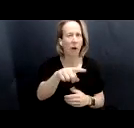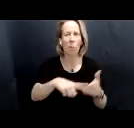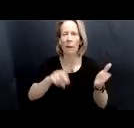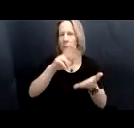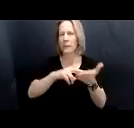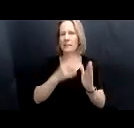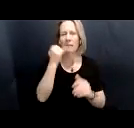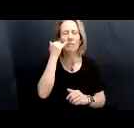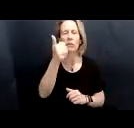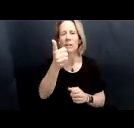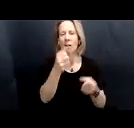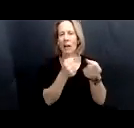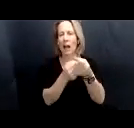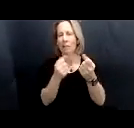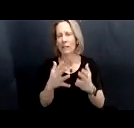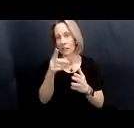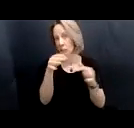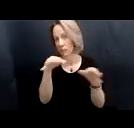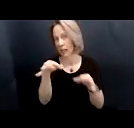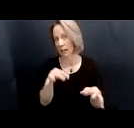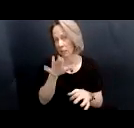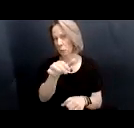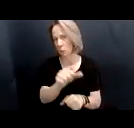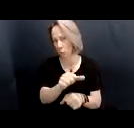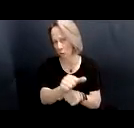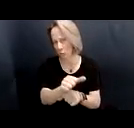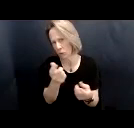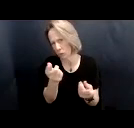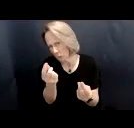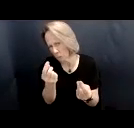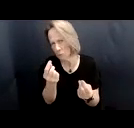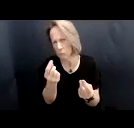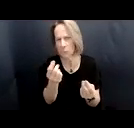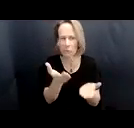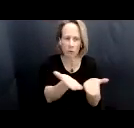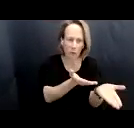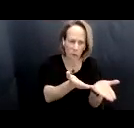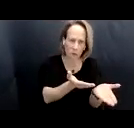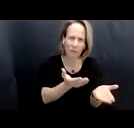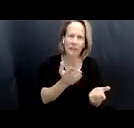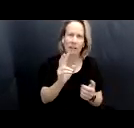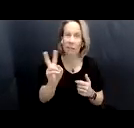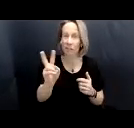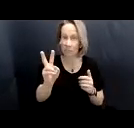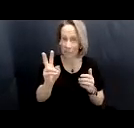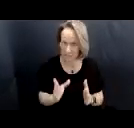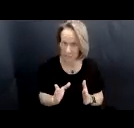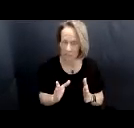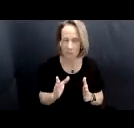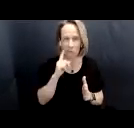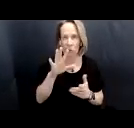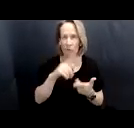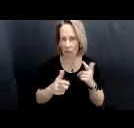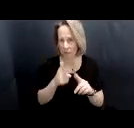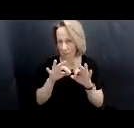you're explaining kind of the work that you do as a victim service provider to your friends, to your family, what are some of those details that